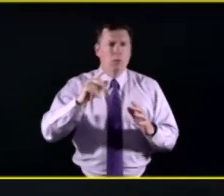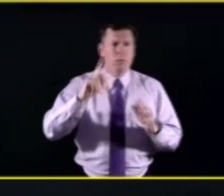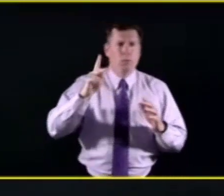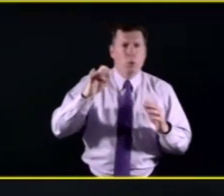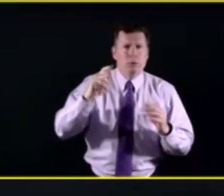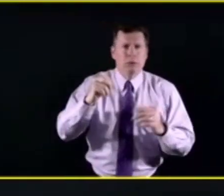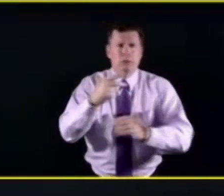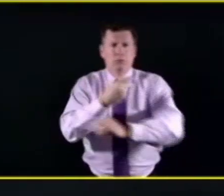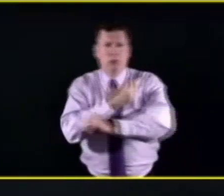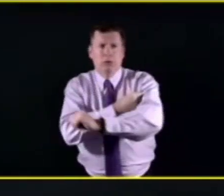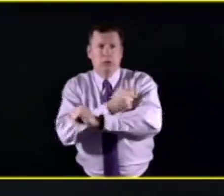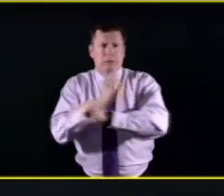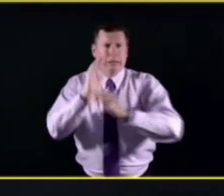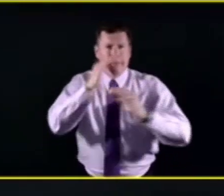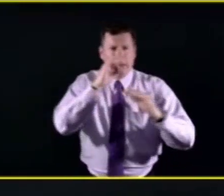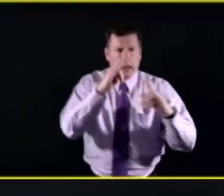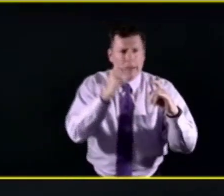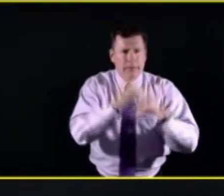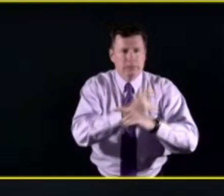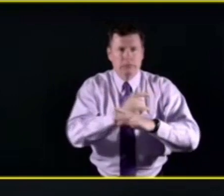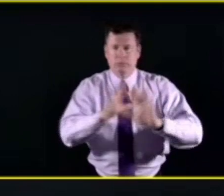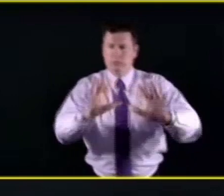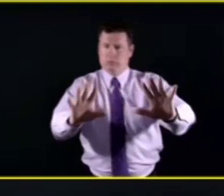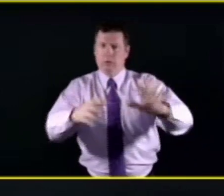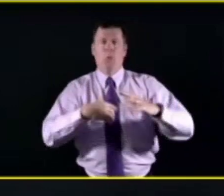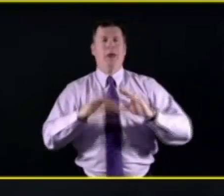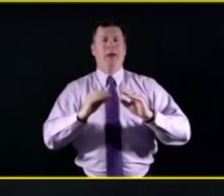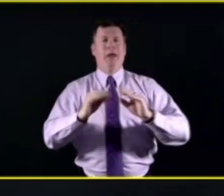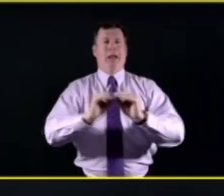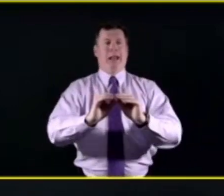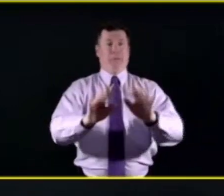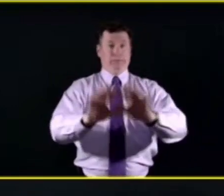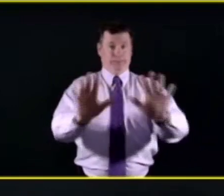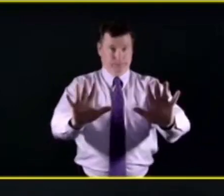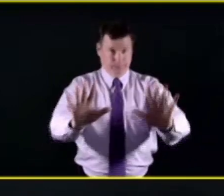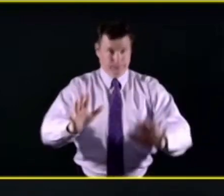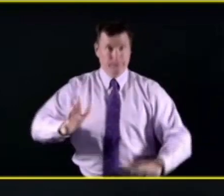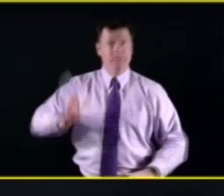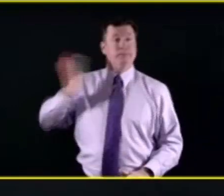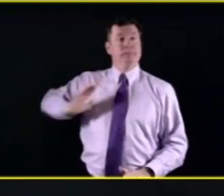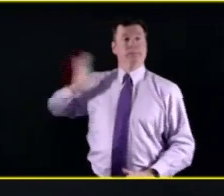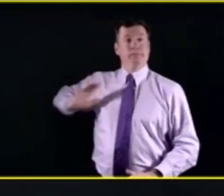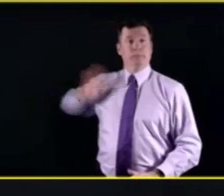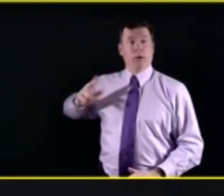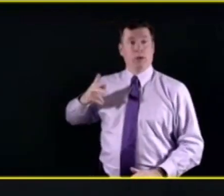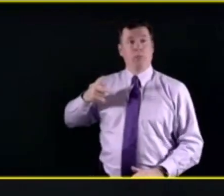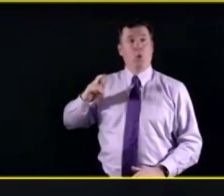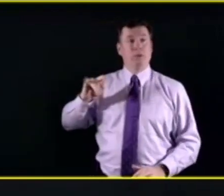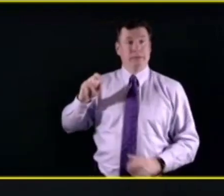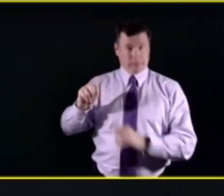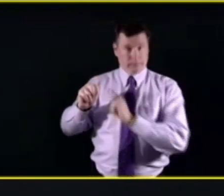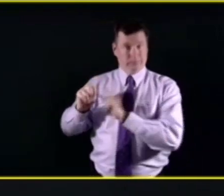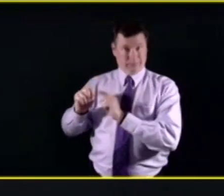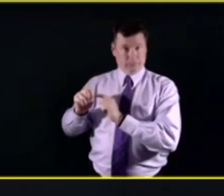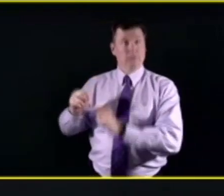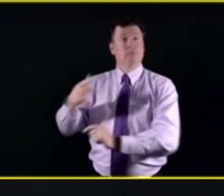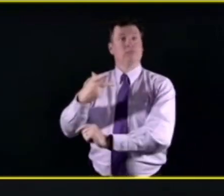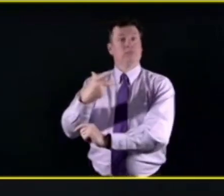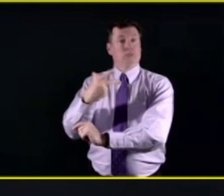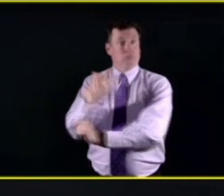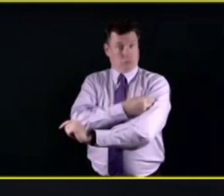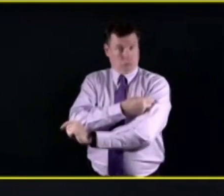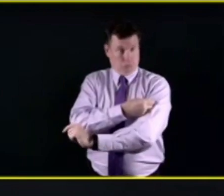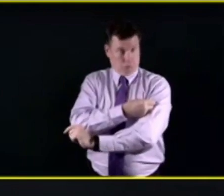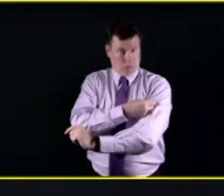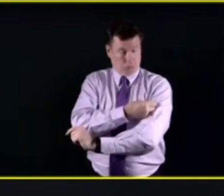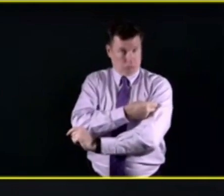the older ways, it's worked in some instances to make a vaccine, is that they would formalin inactivate